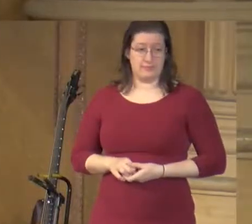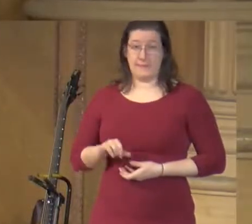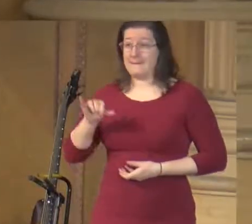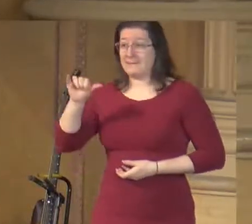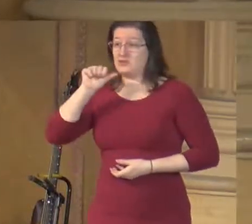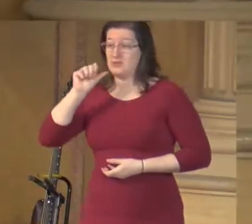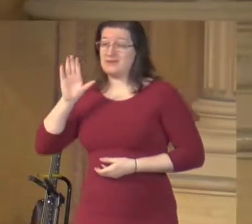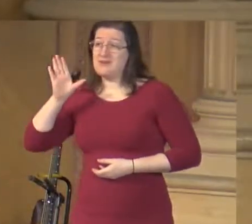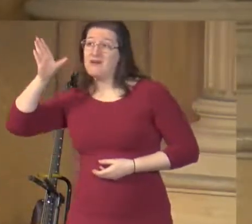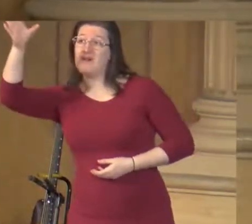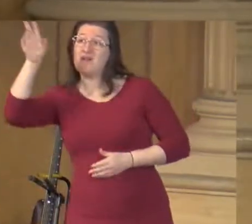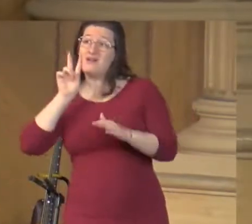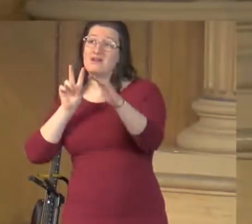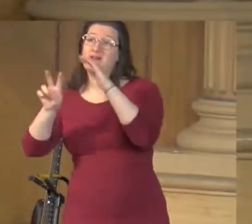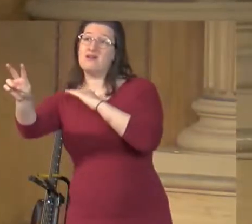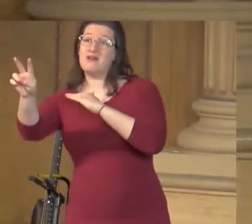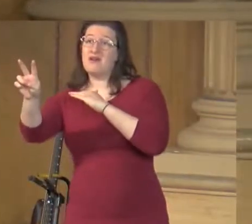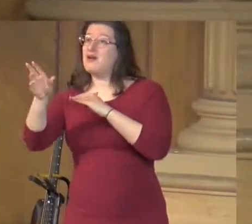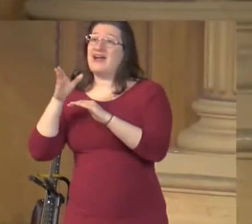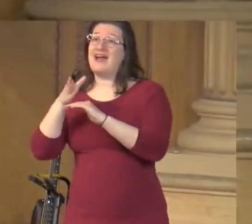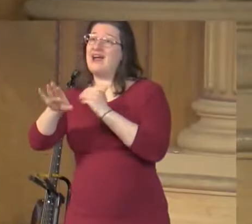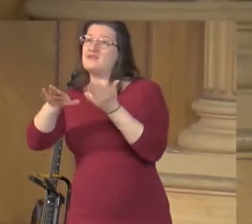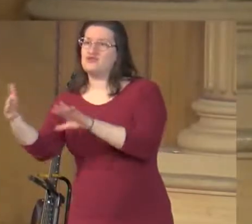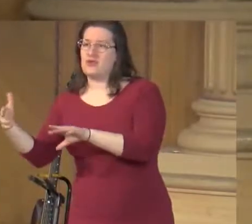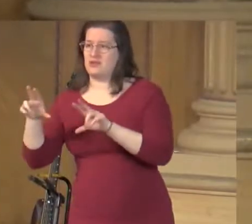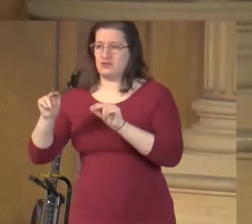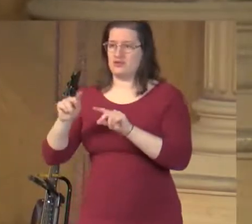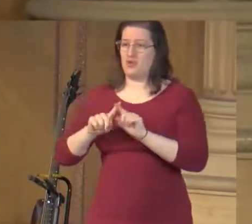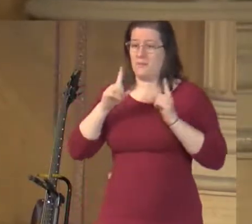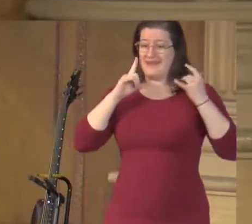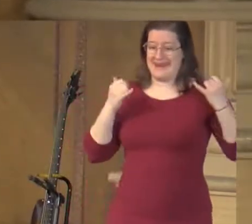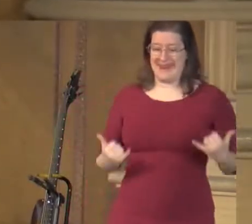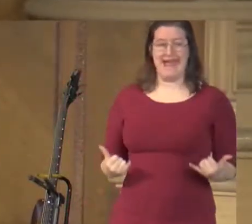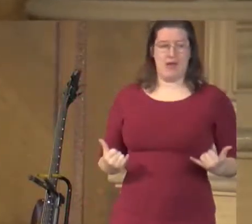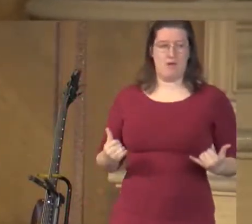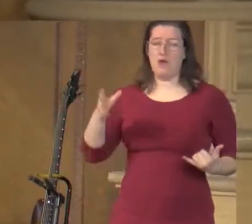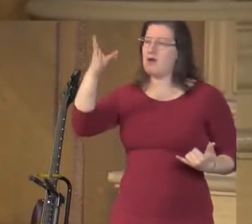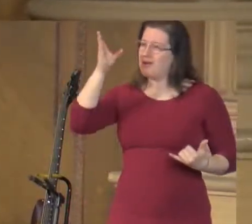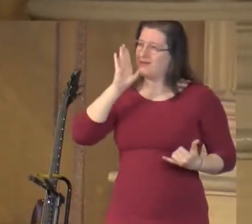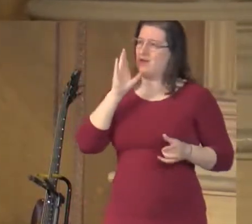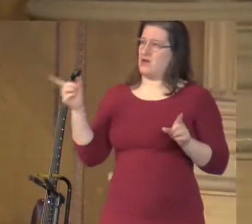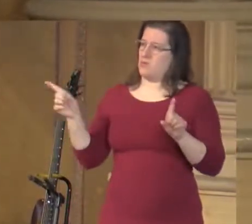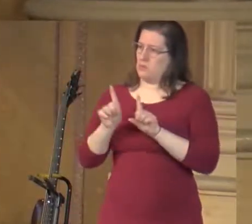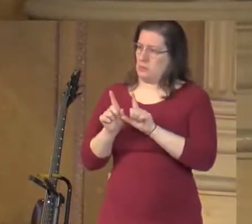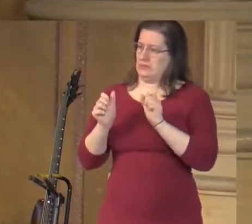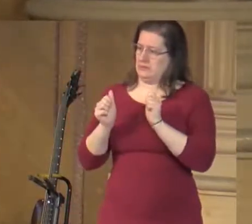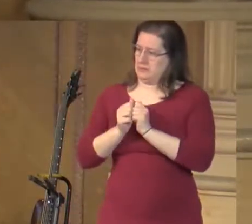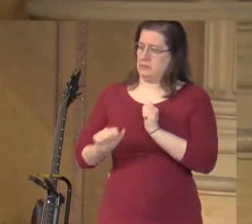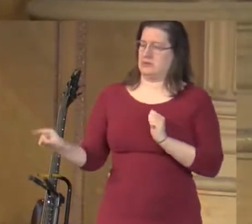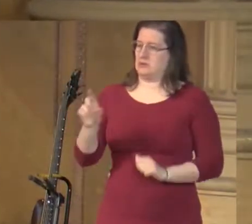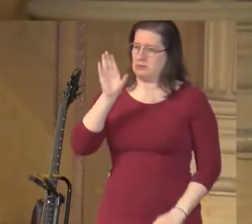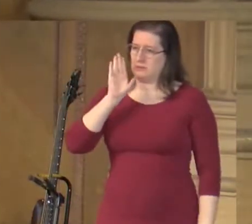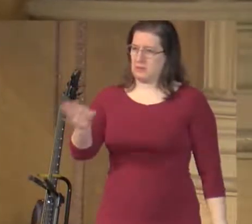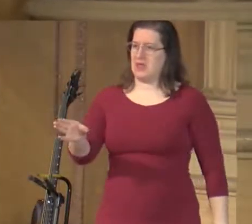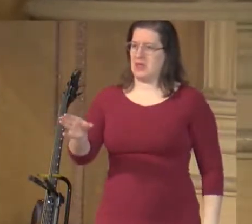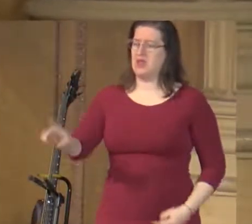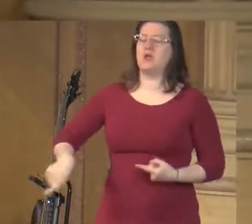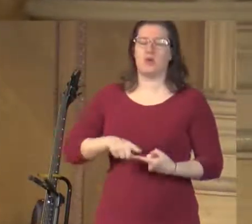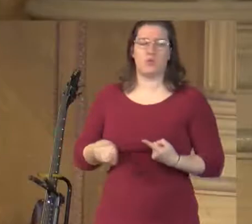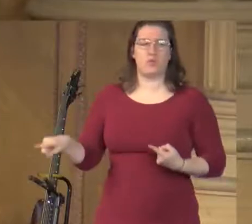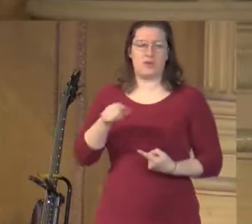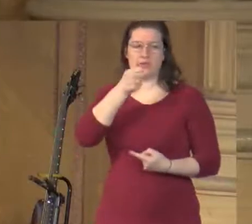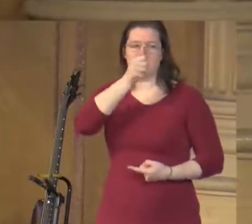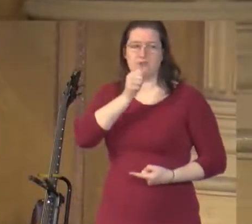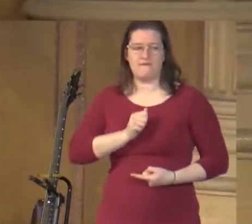This is a present guarantee. The present guarantee that God will be with you when you suffer. That God